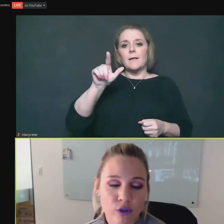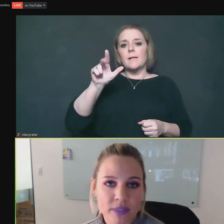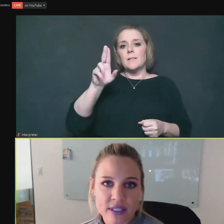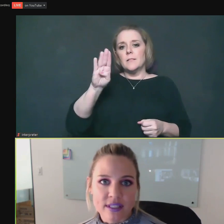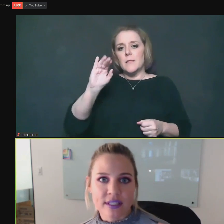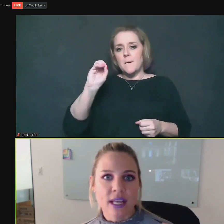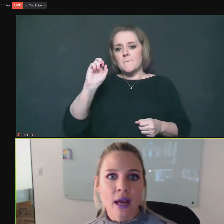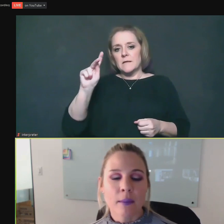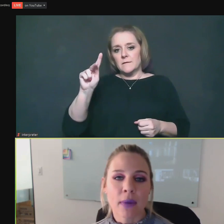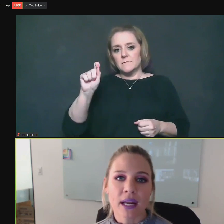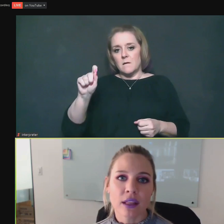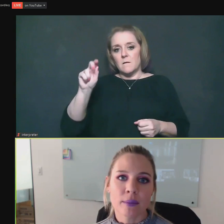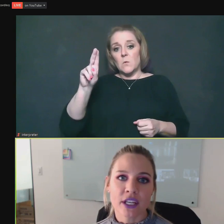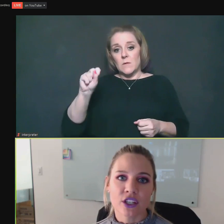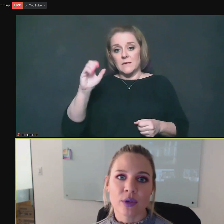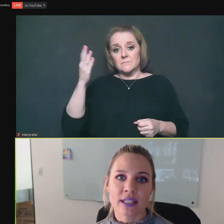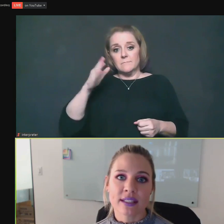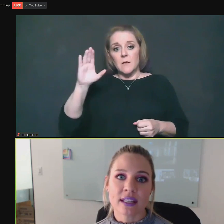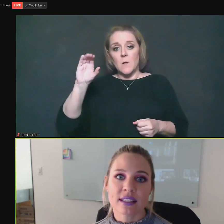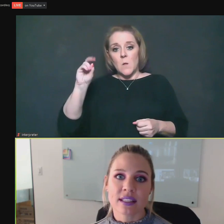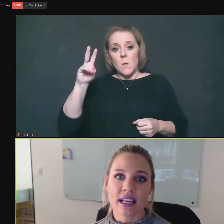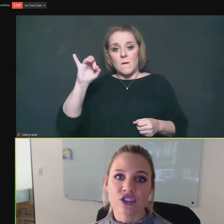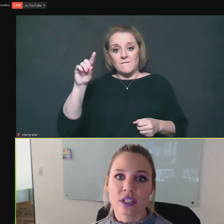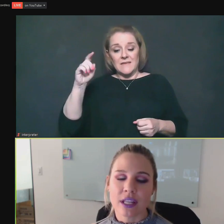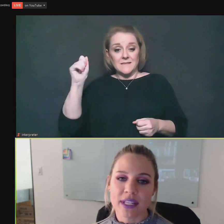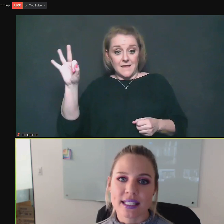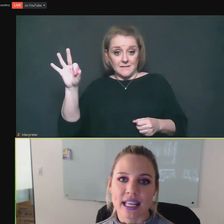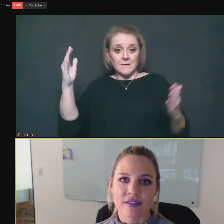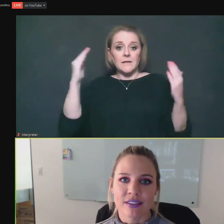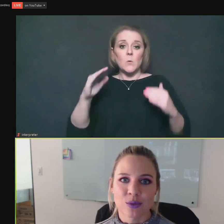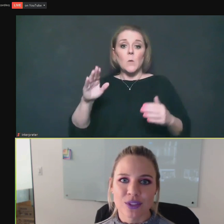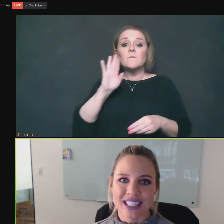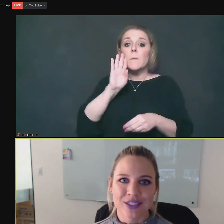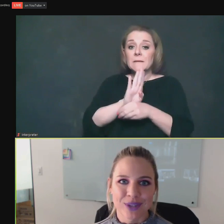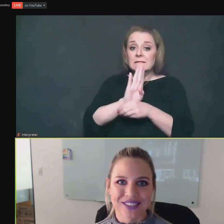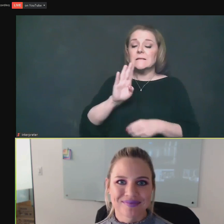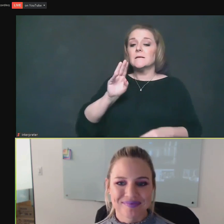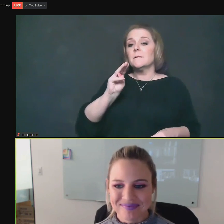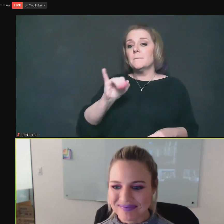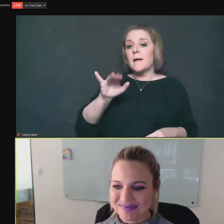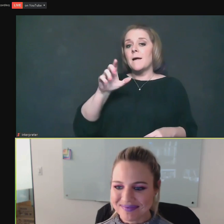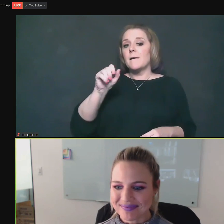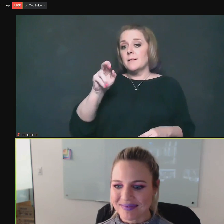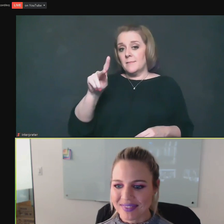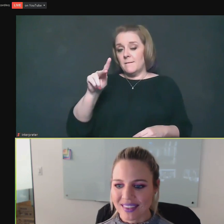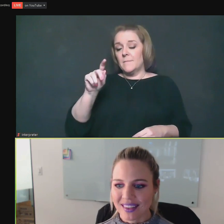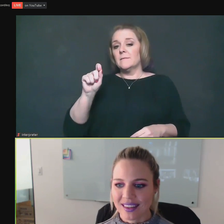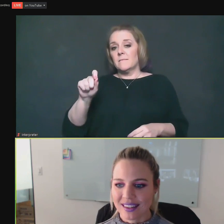mylubbock.us/COVID-19, or for businesses, mylubbock.us/LubbockSafe. We'll see you tomorrow.